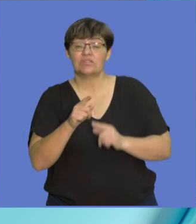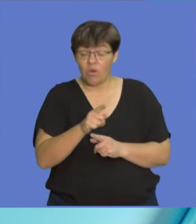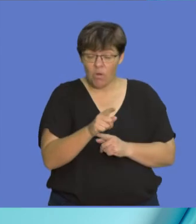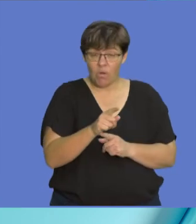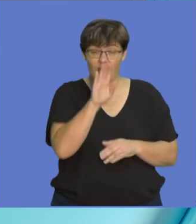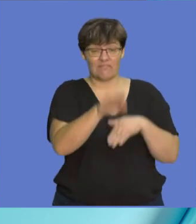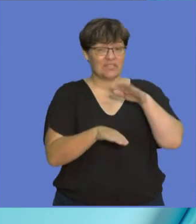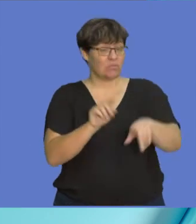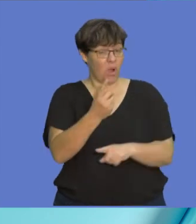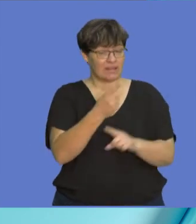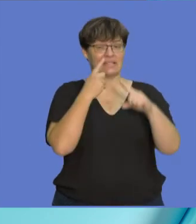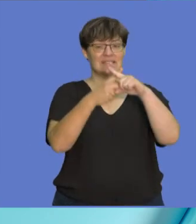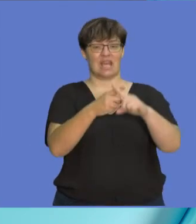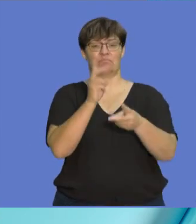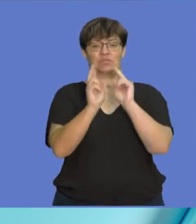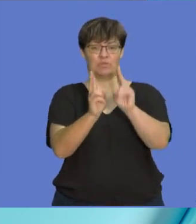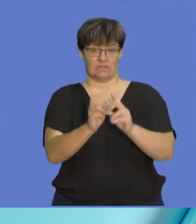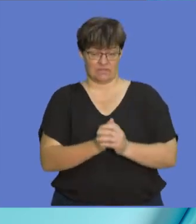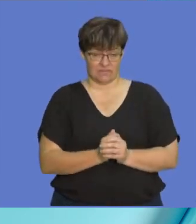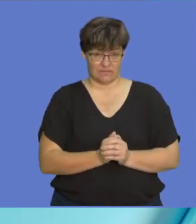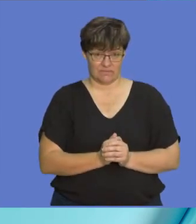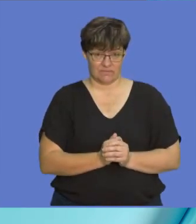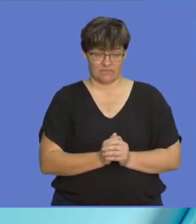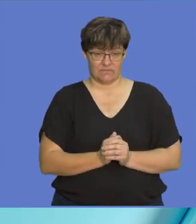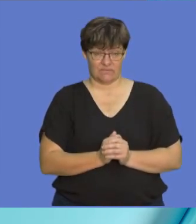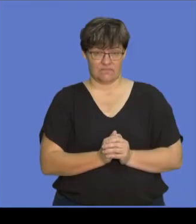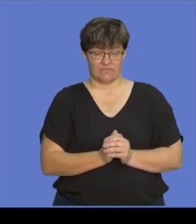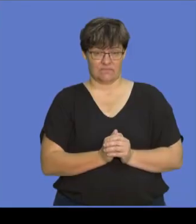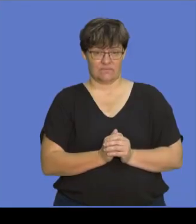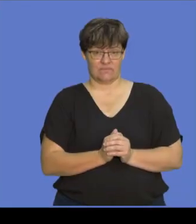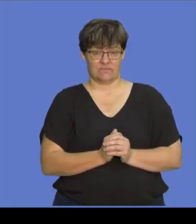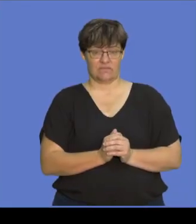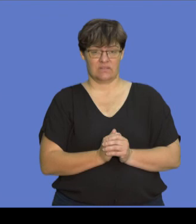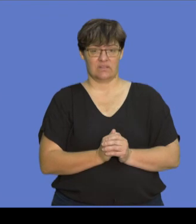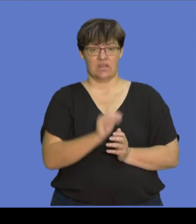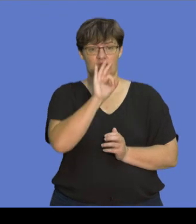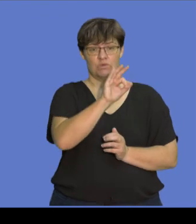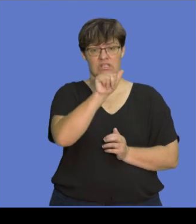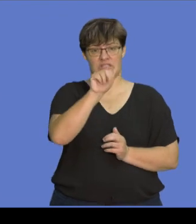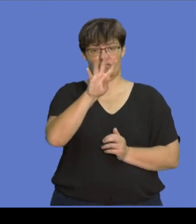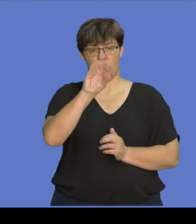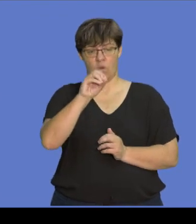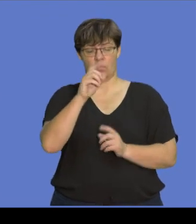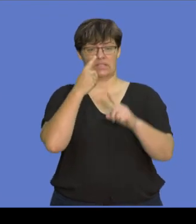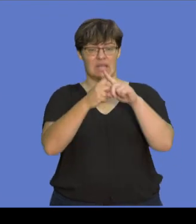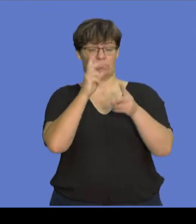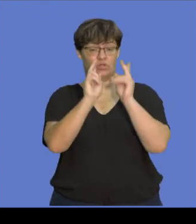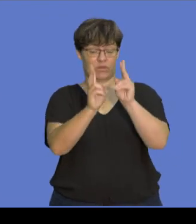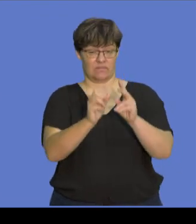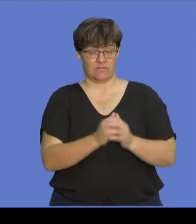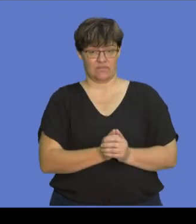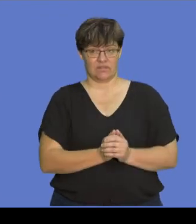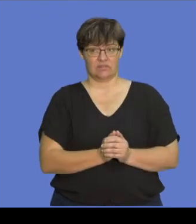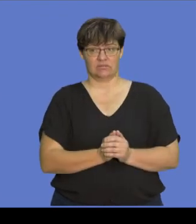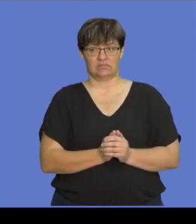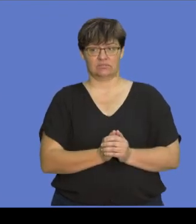1, multiply that by 12. Let's do that. You multiply that by 12, okay? And then